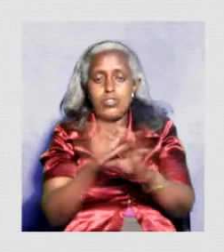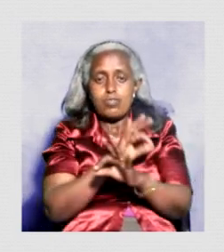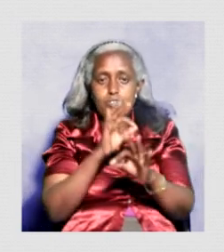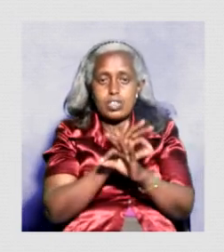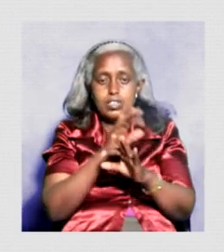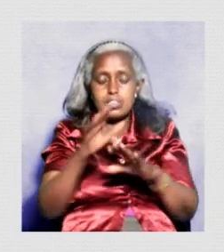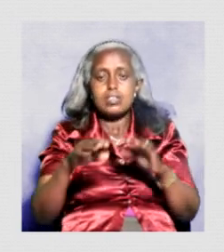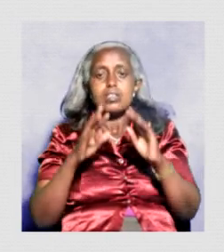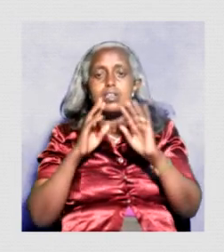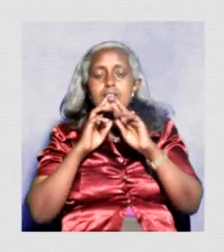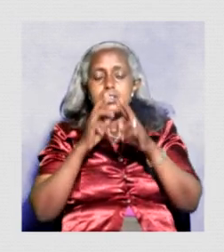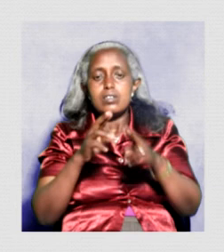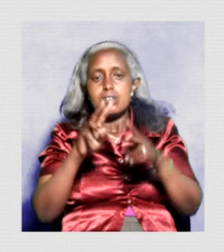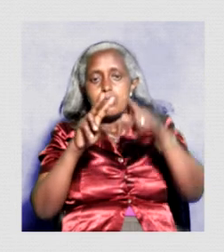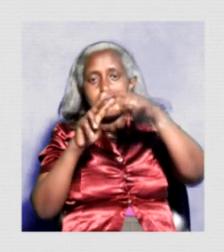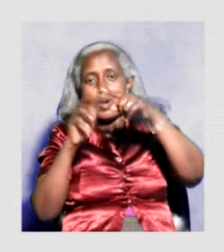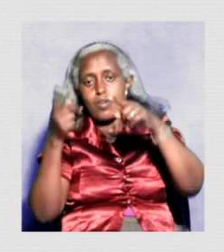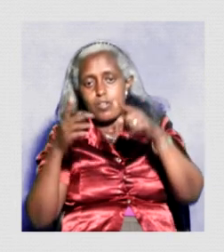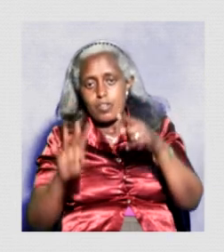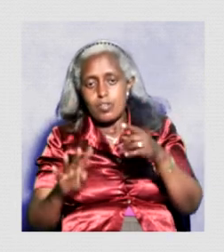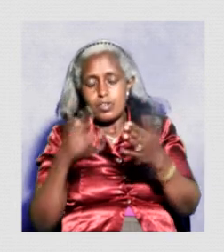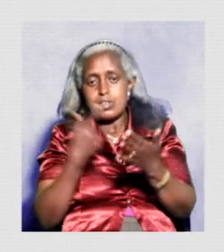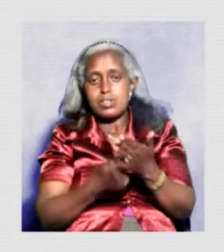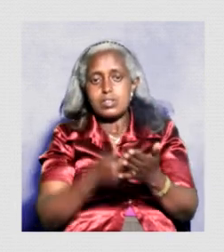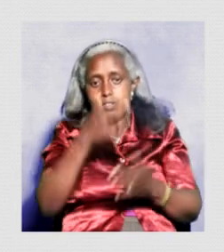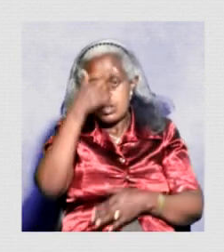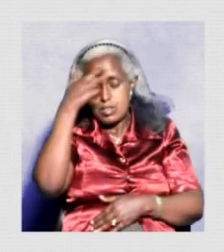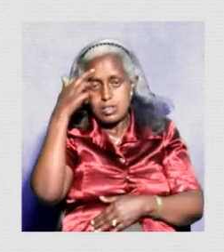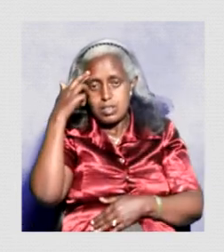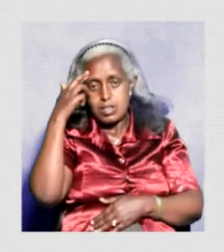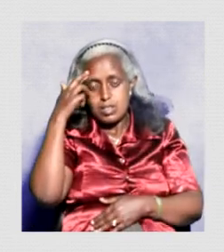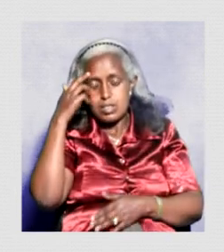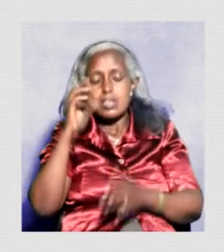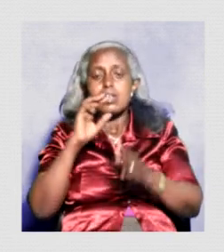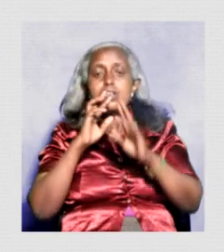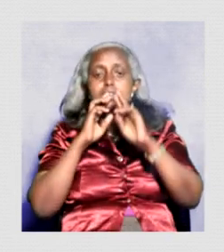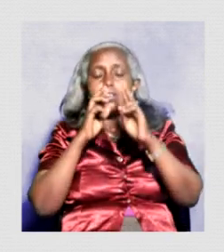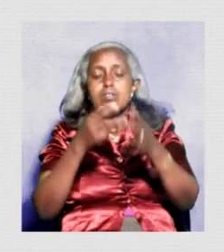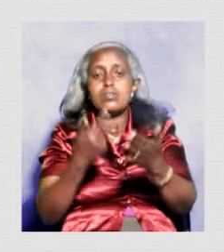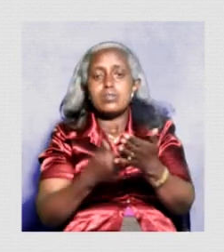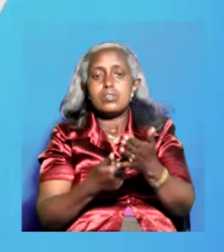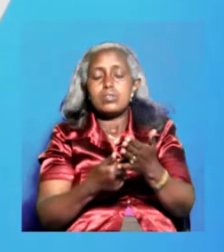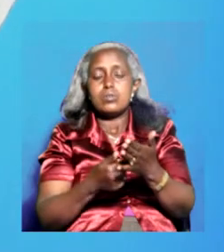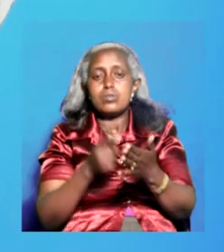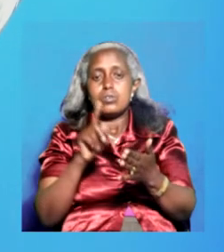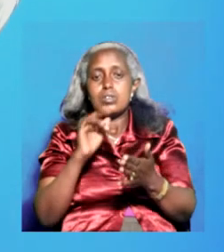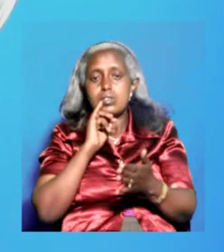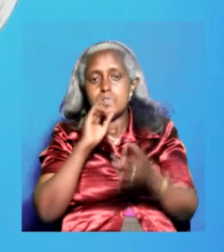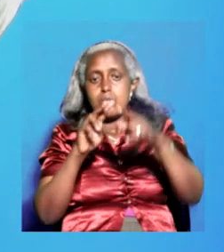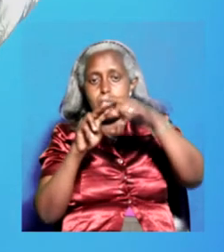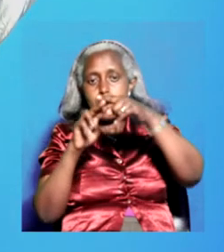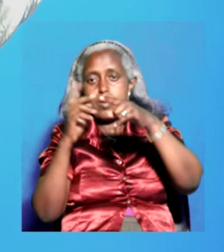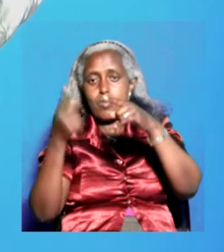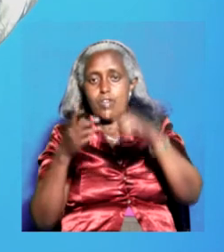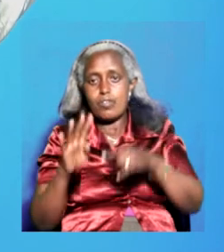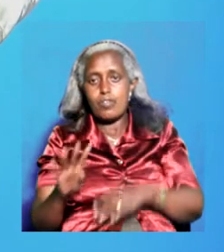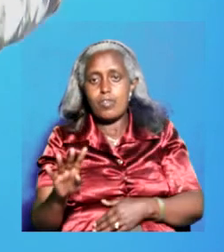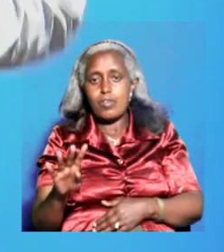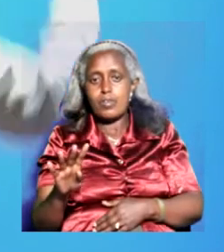answer will be this pi/4 for this case. So the answer for this one is